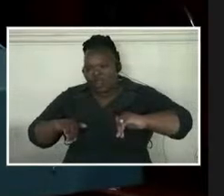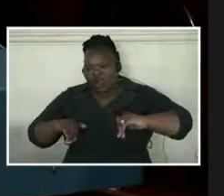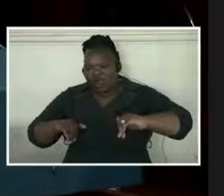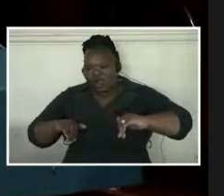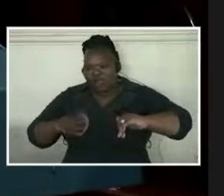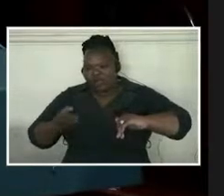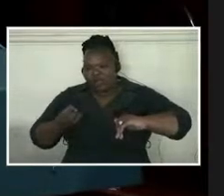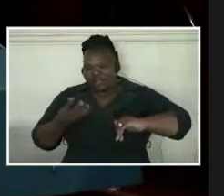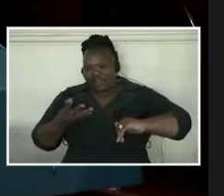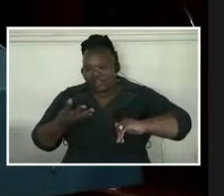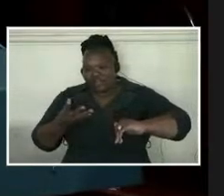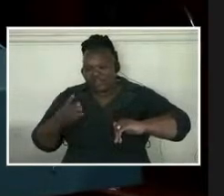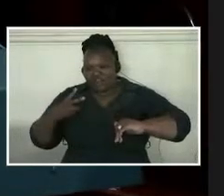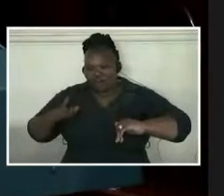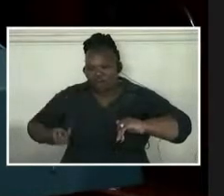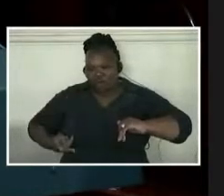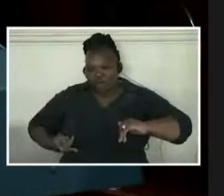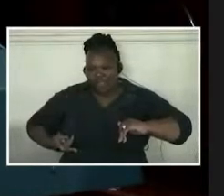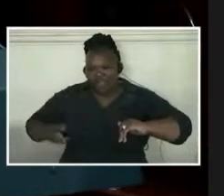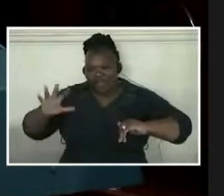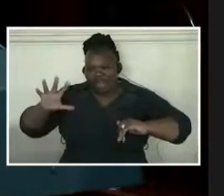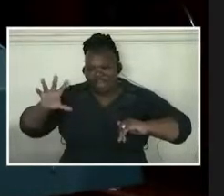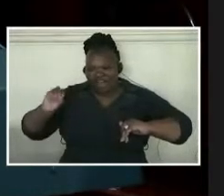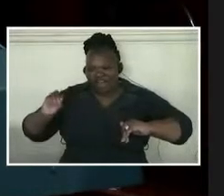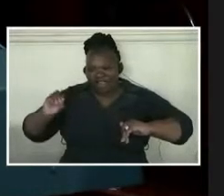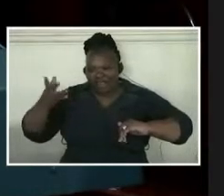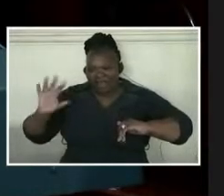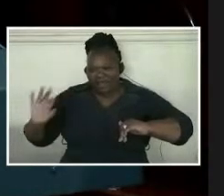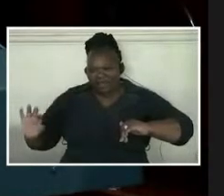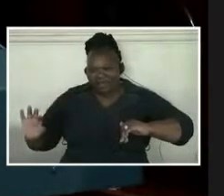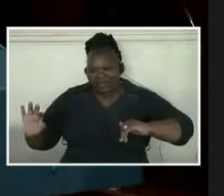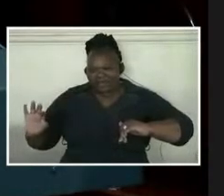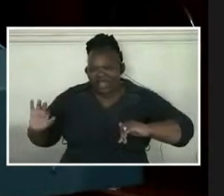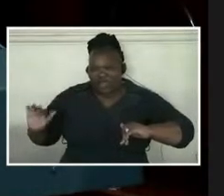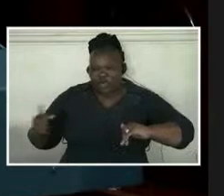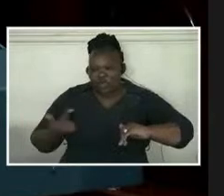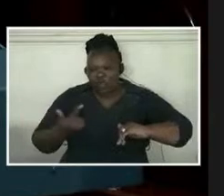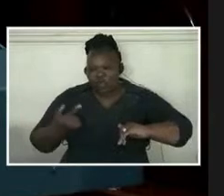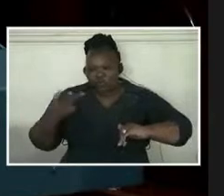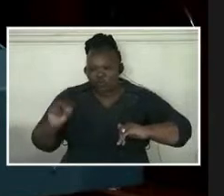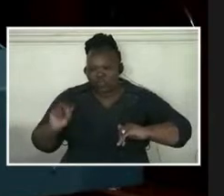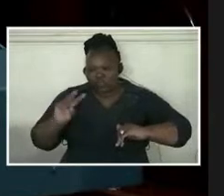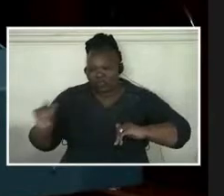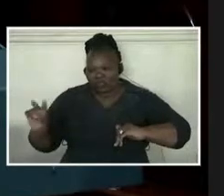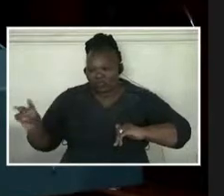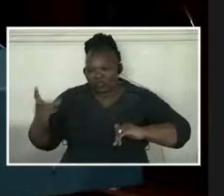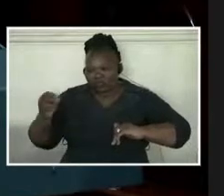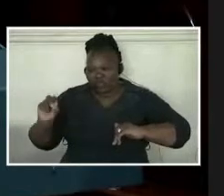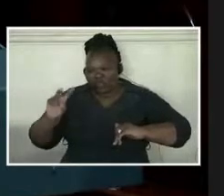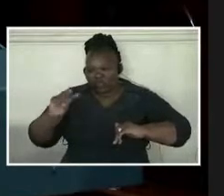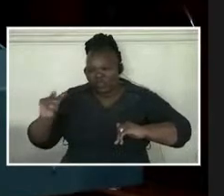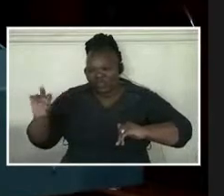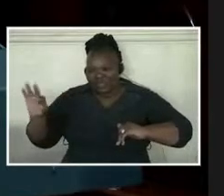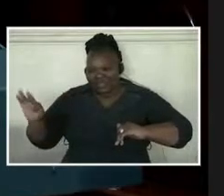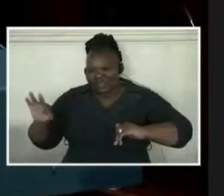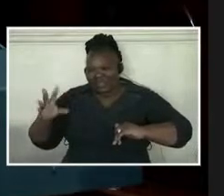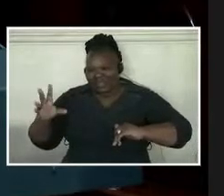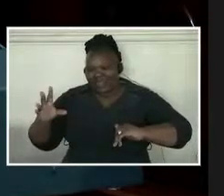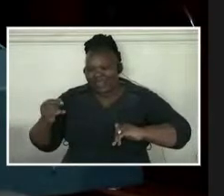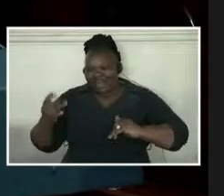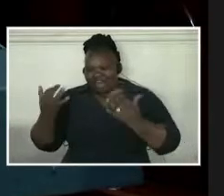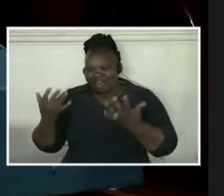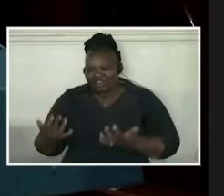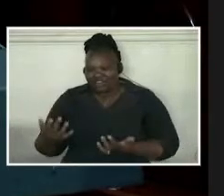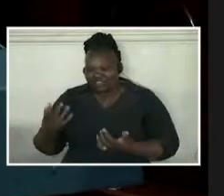providing for women at 50 percent in all its 2022-2023 app targets these